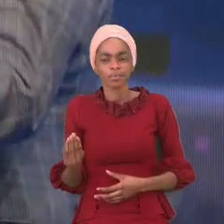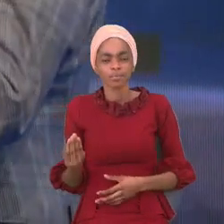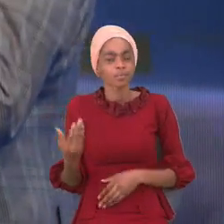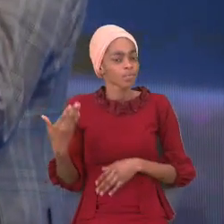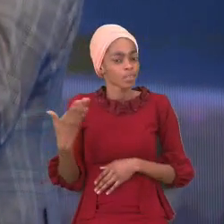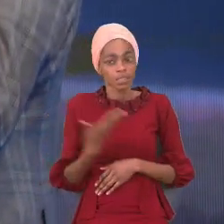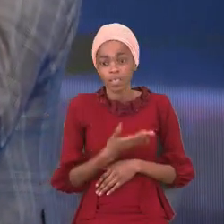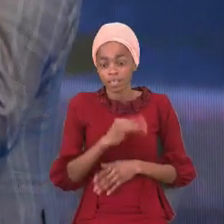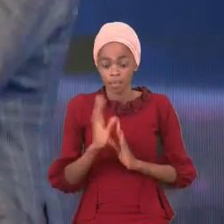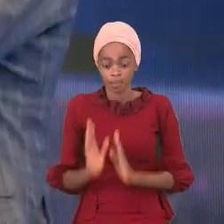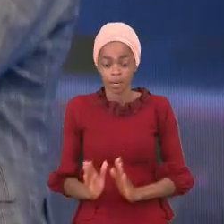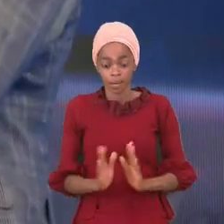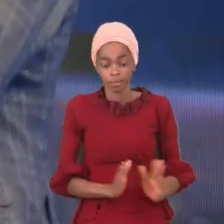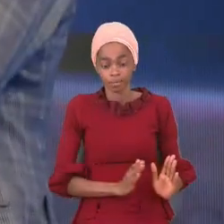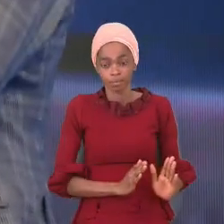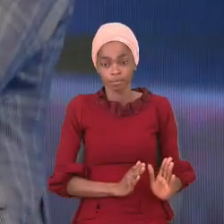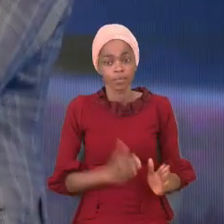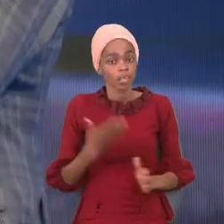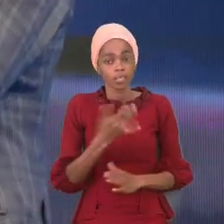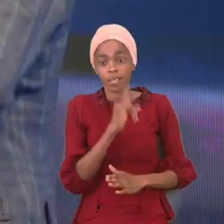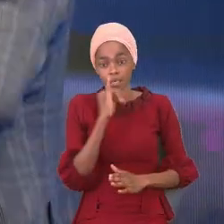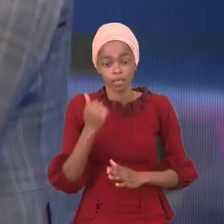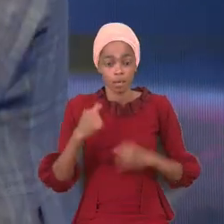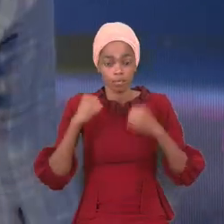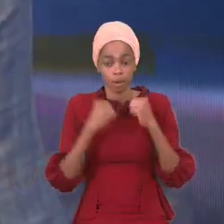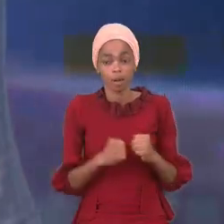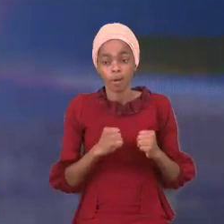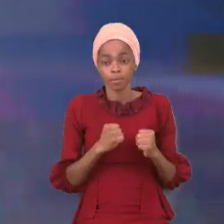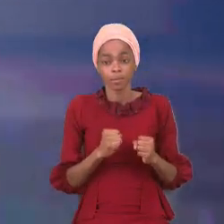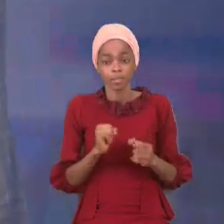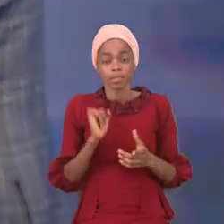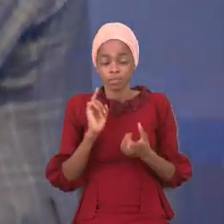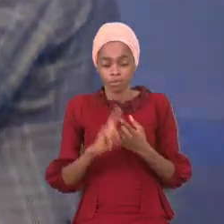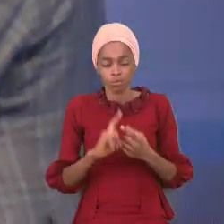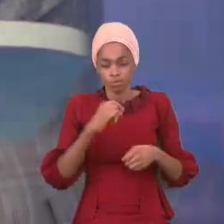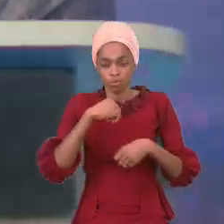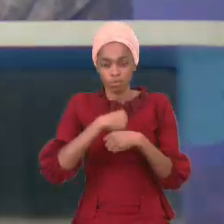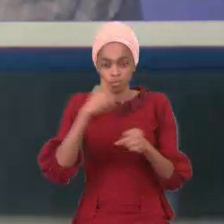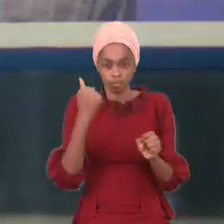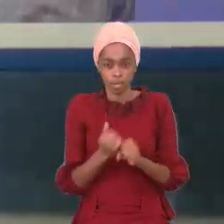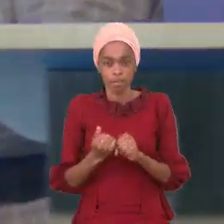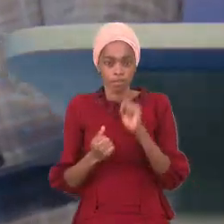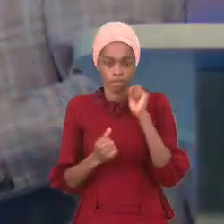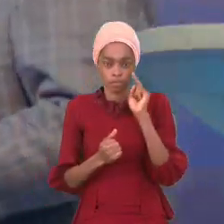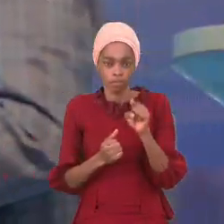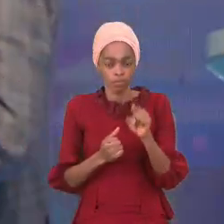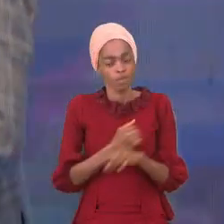there's a plan, there is the power to set you